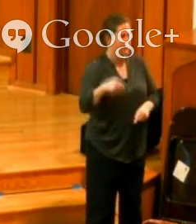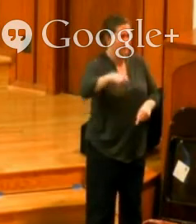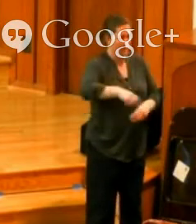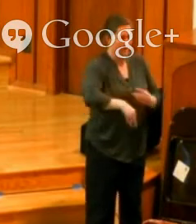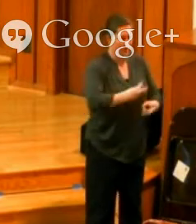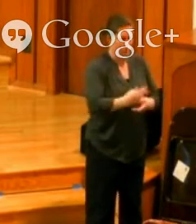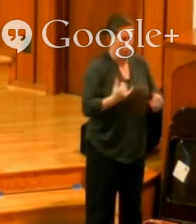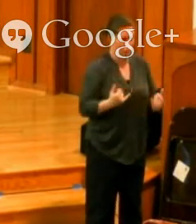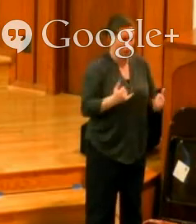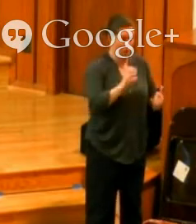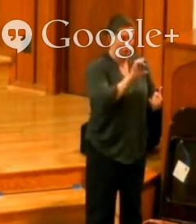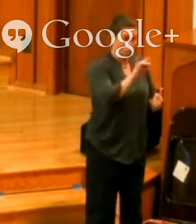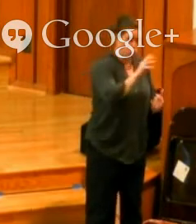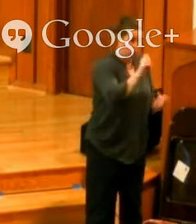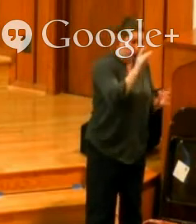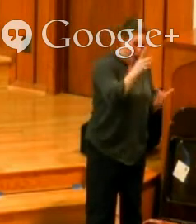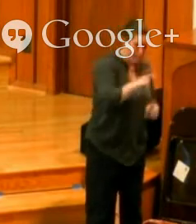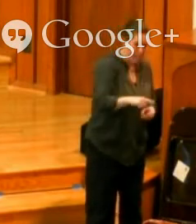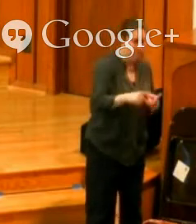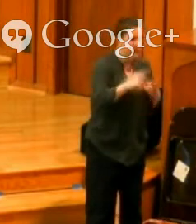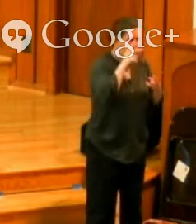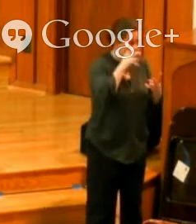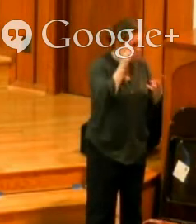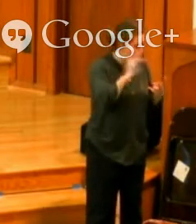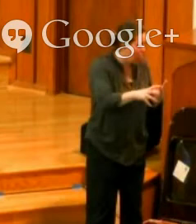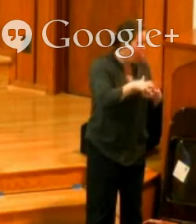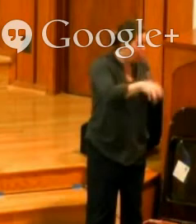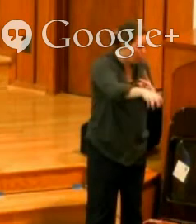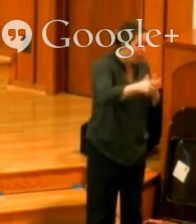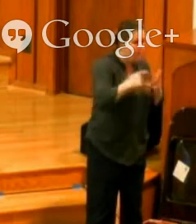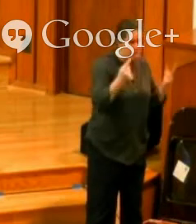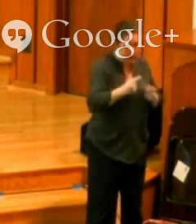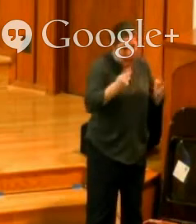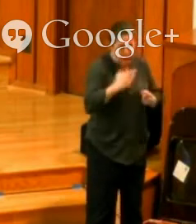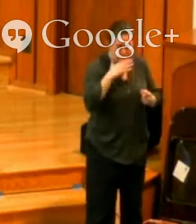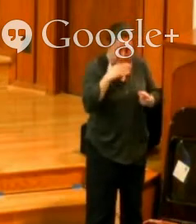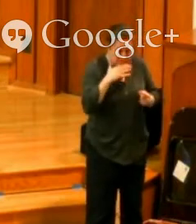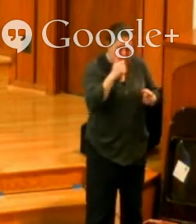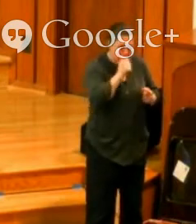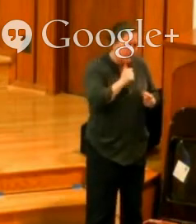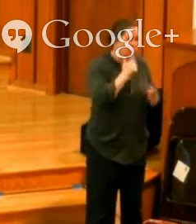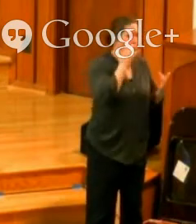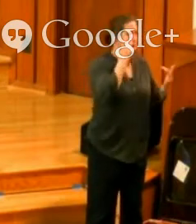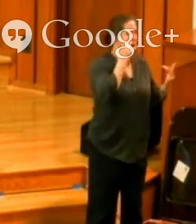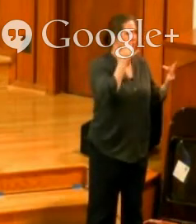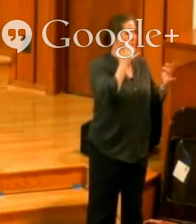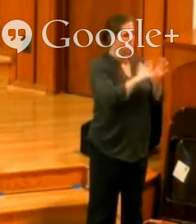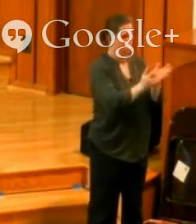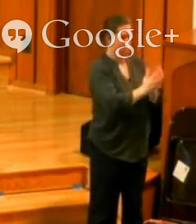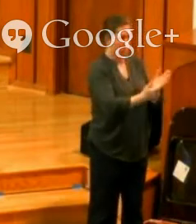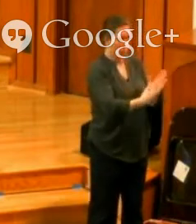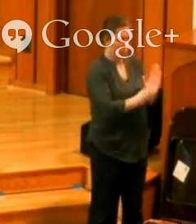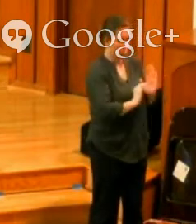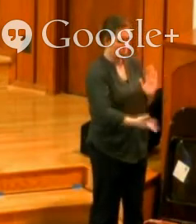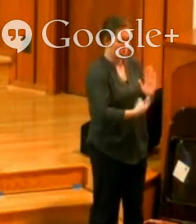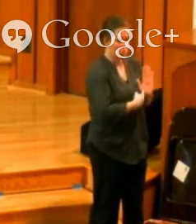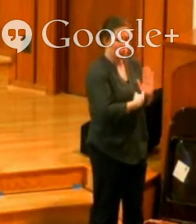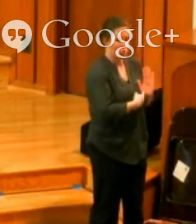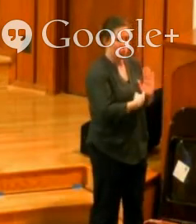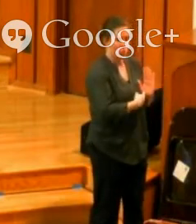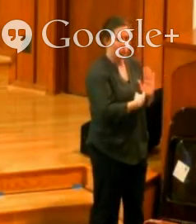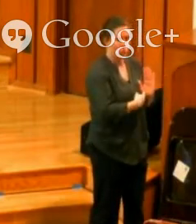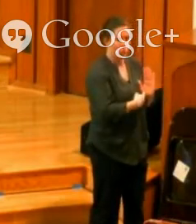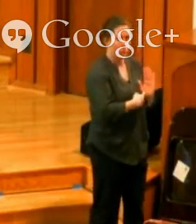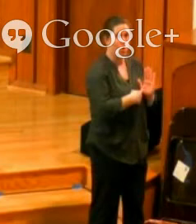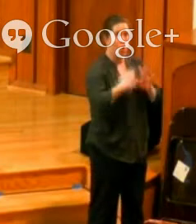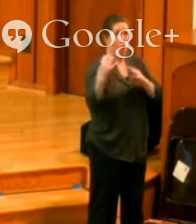there's so much crime, why there's so much evil, why there's so much pain, why there's so much suffering. The Bible is very clear that war broke out in heaven, friends.